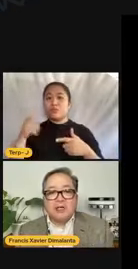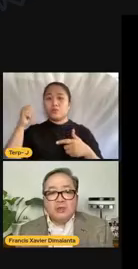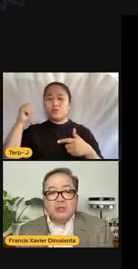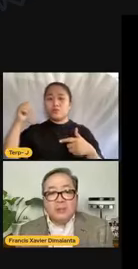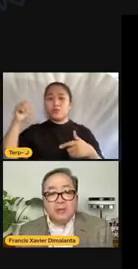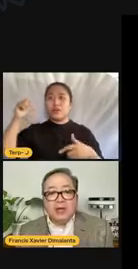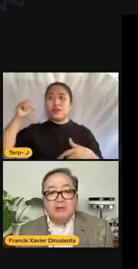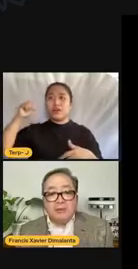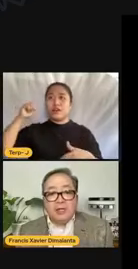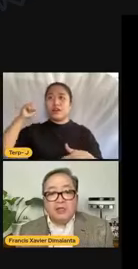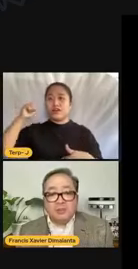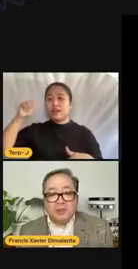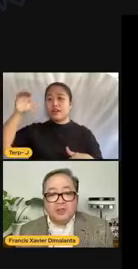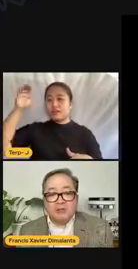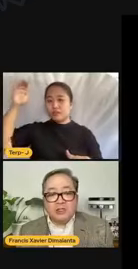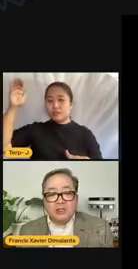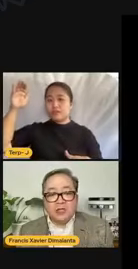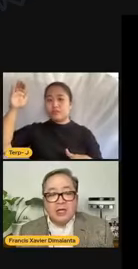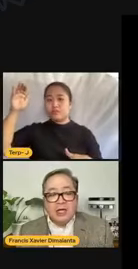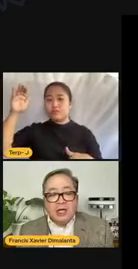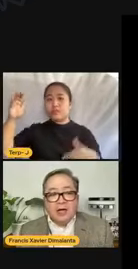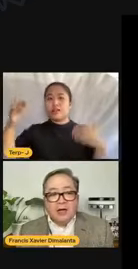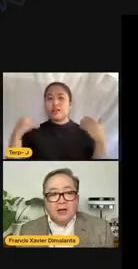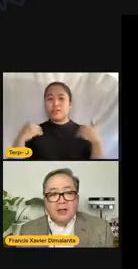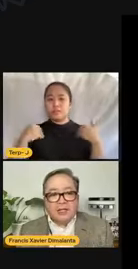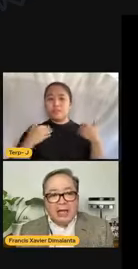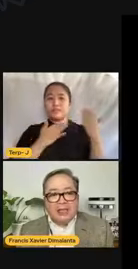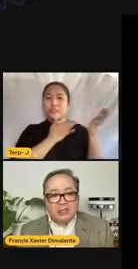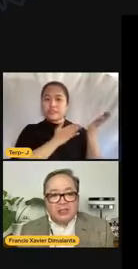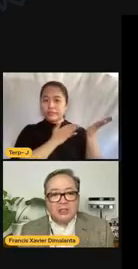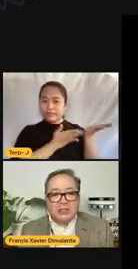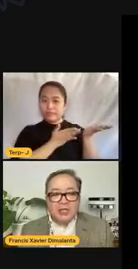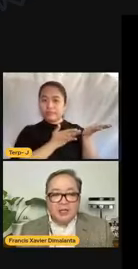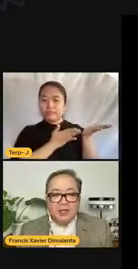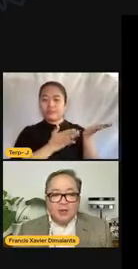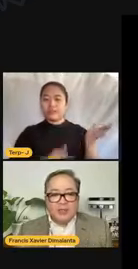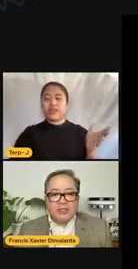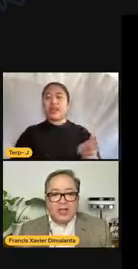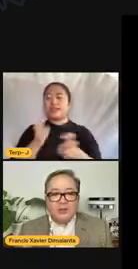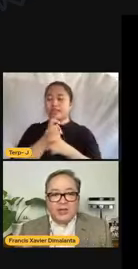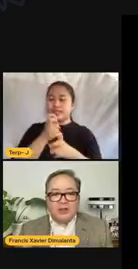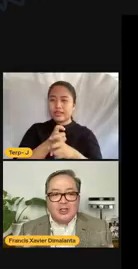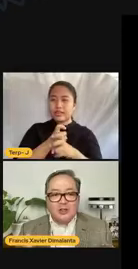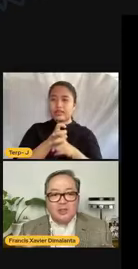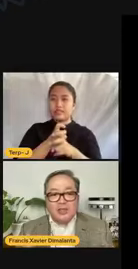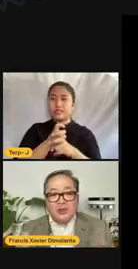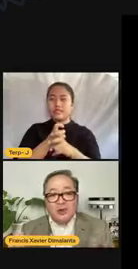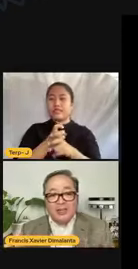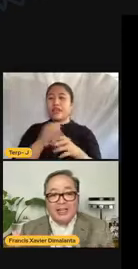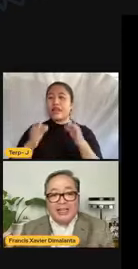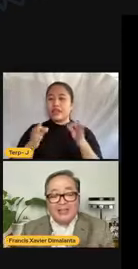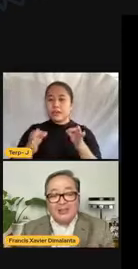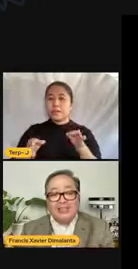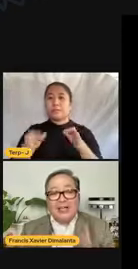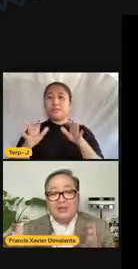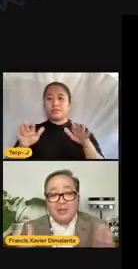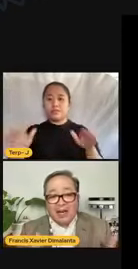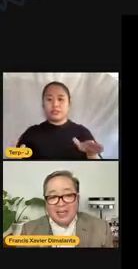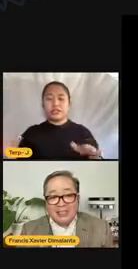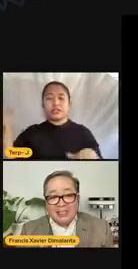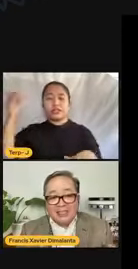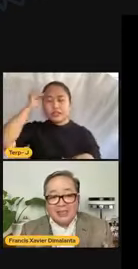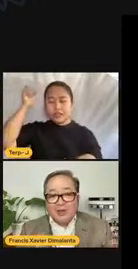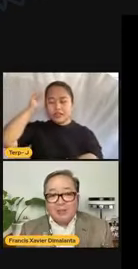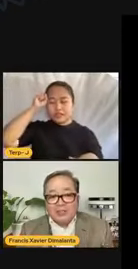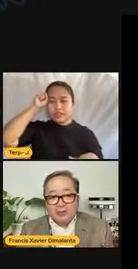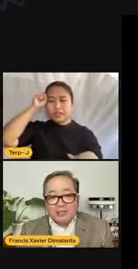prolapse, which may be unfamiliar to pediatricians. The challenge here is that when a child with Down syndrome gets older, they tend to stay with